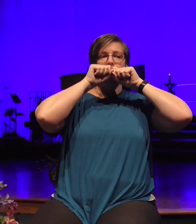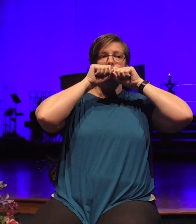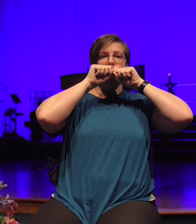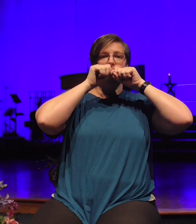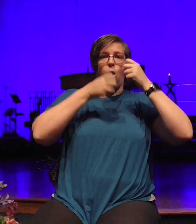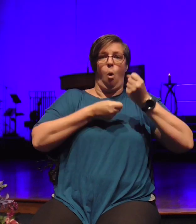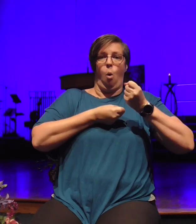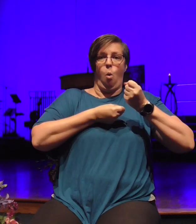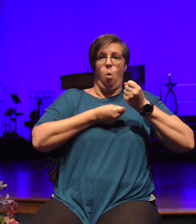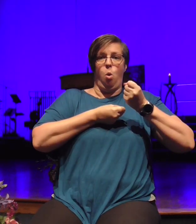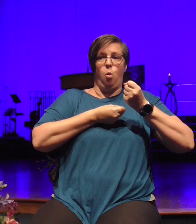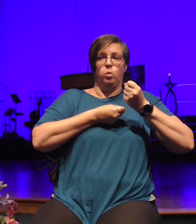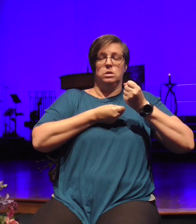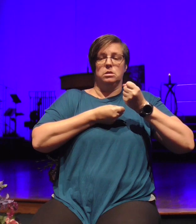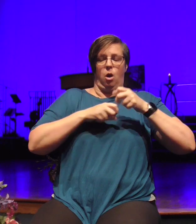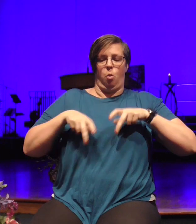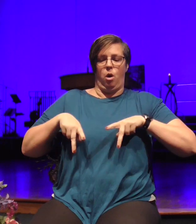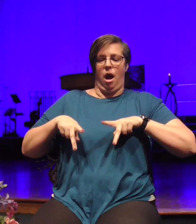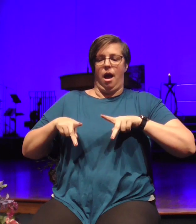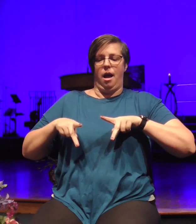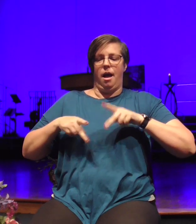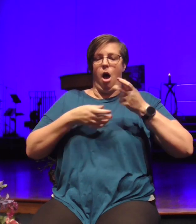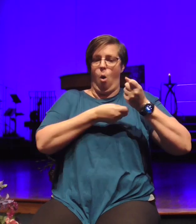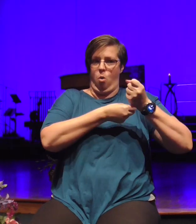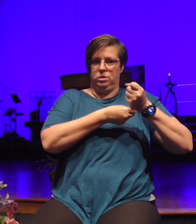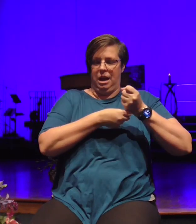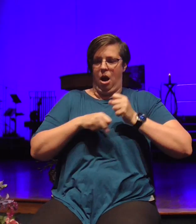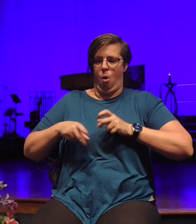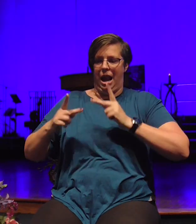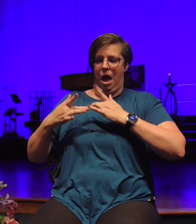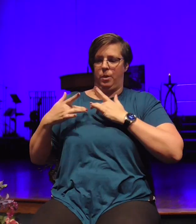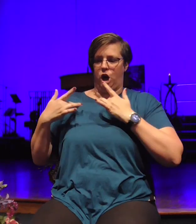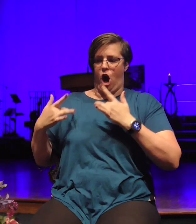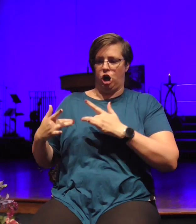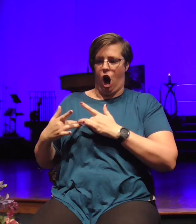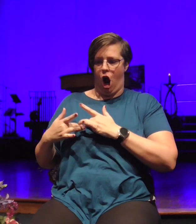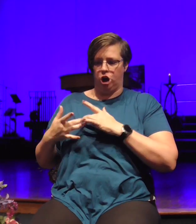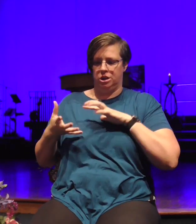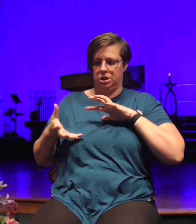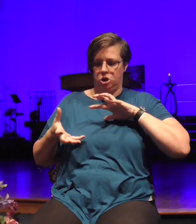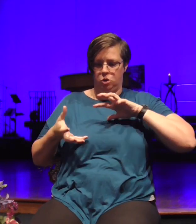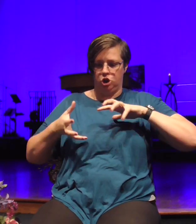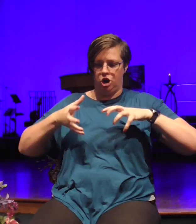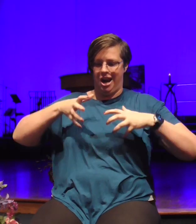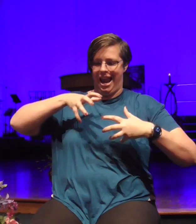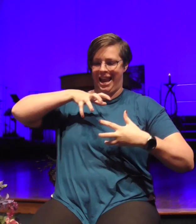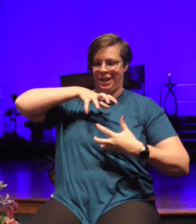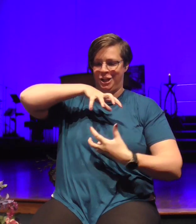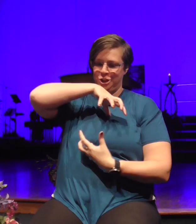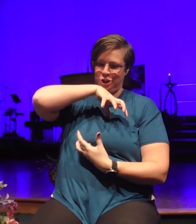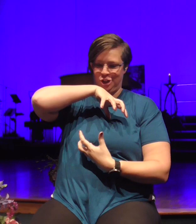And we allow our hearts, we hold our breath for just a moment, and our hearts transmute it.